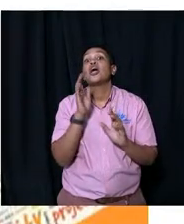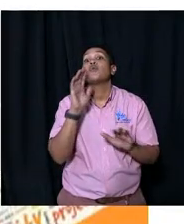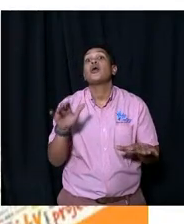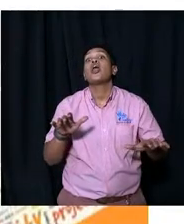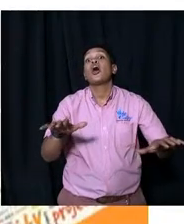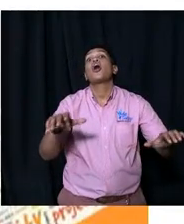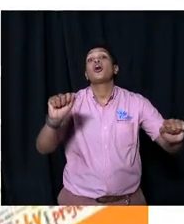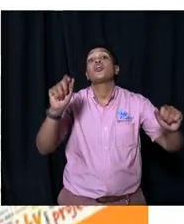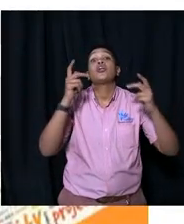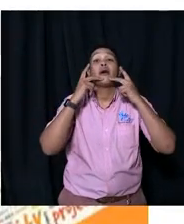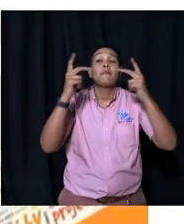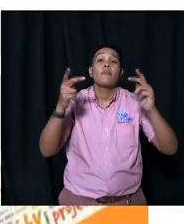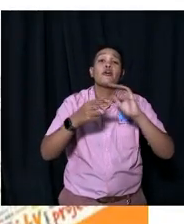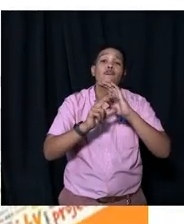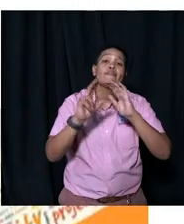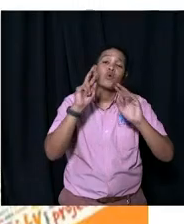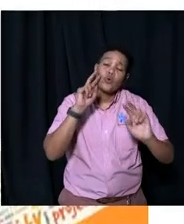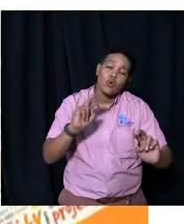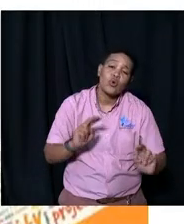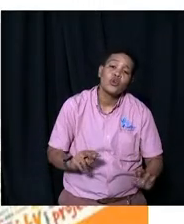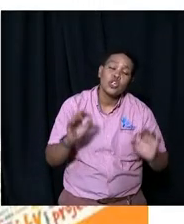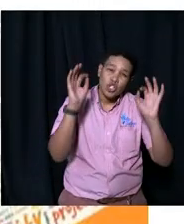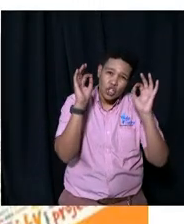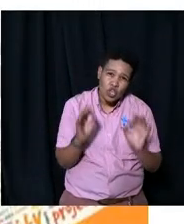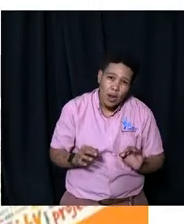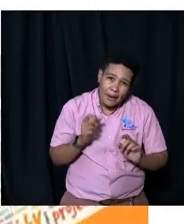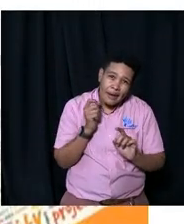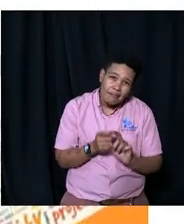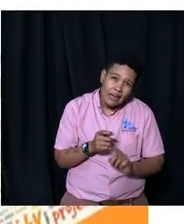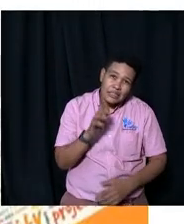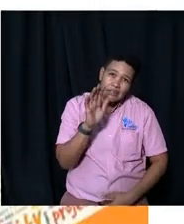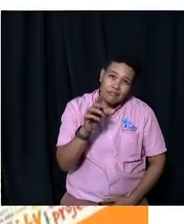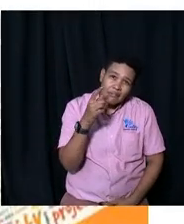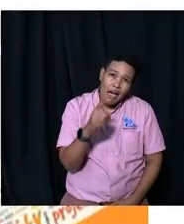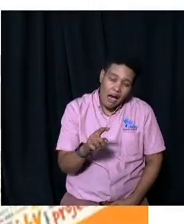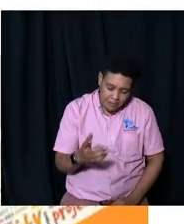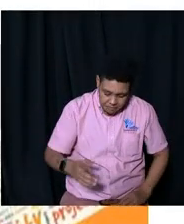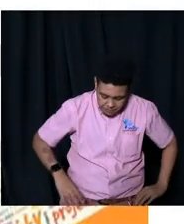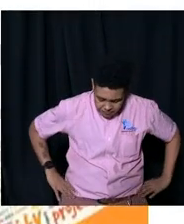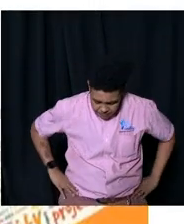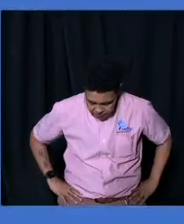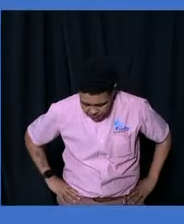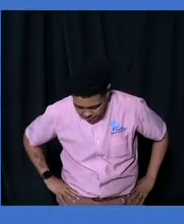a public review to determine its effectiveness.